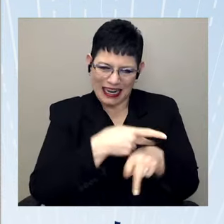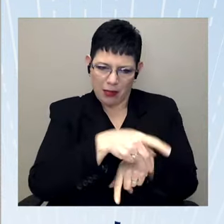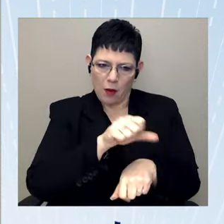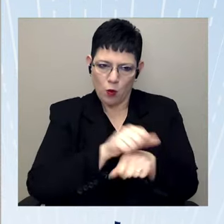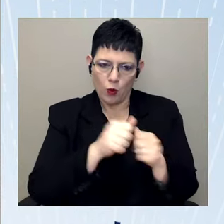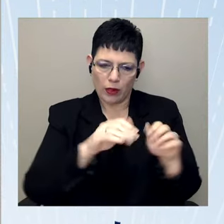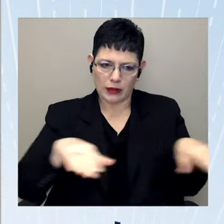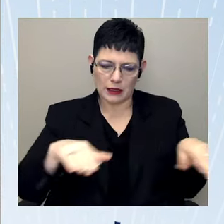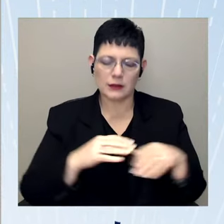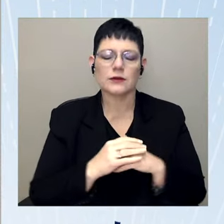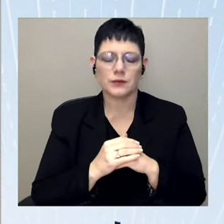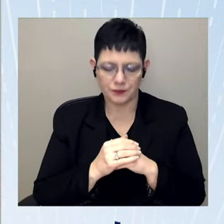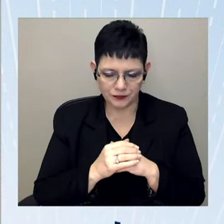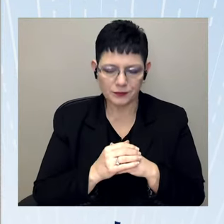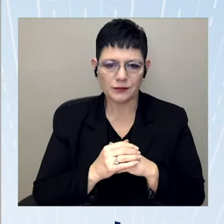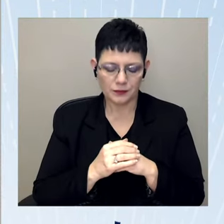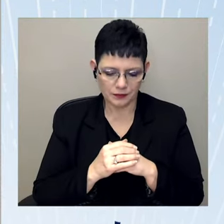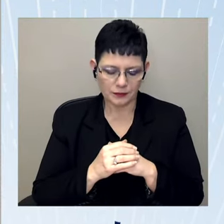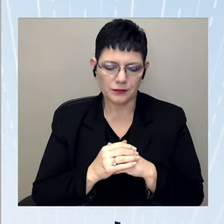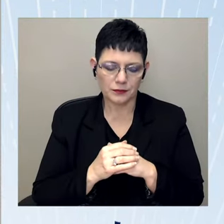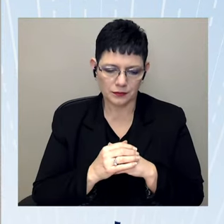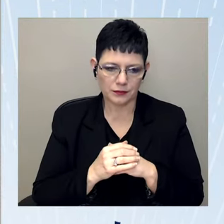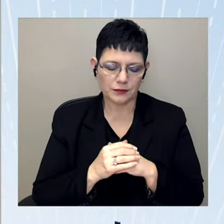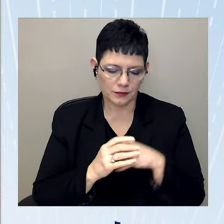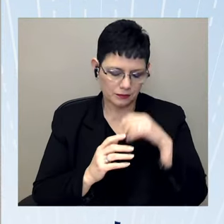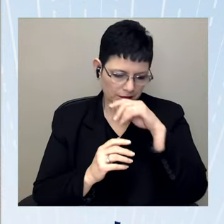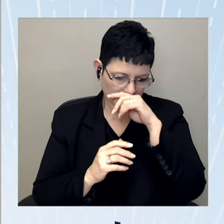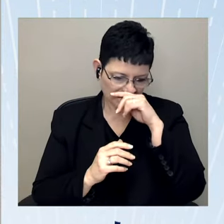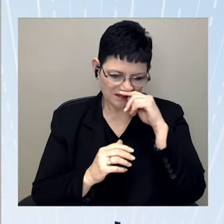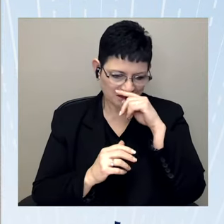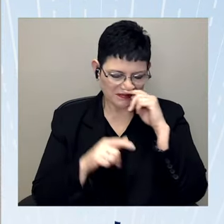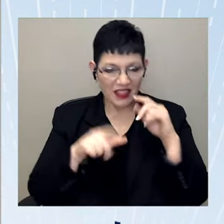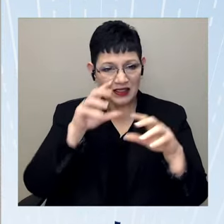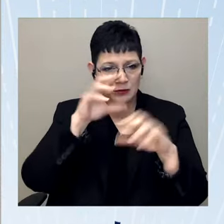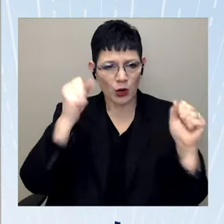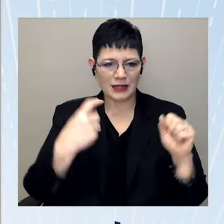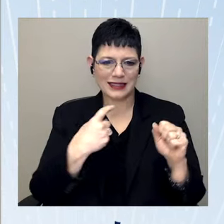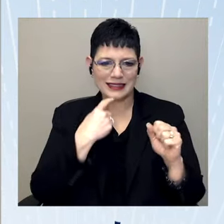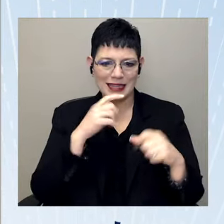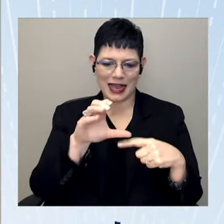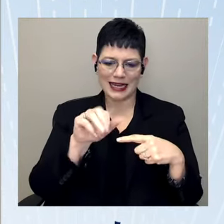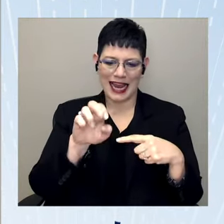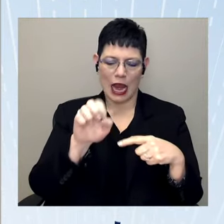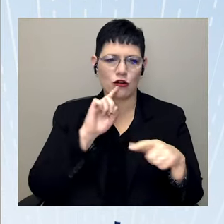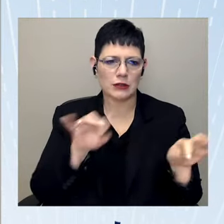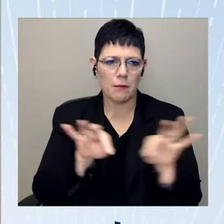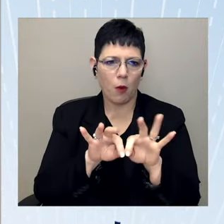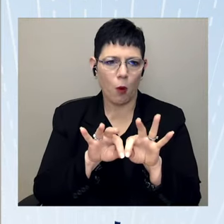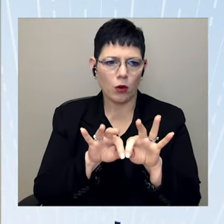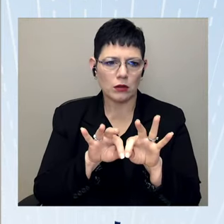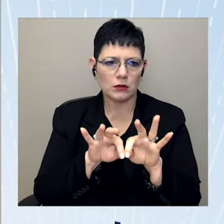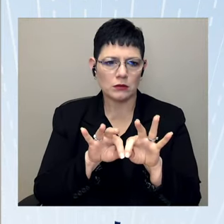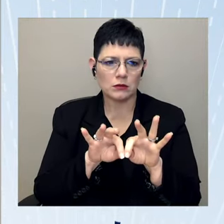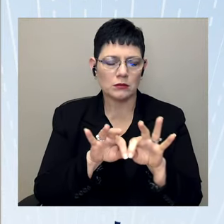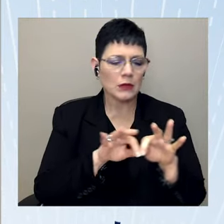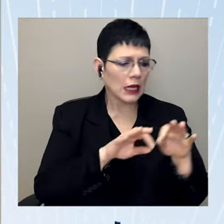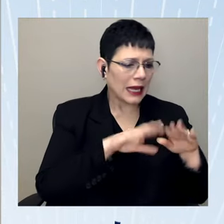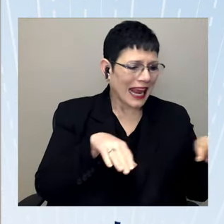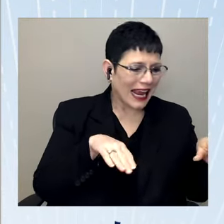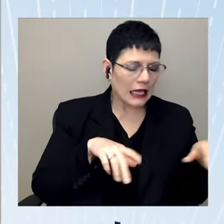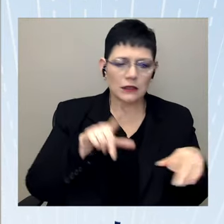This is a president who said care is important to all of us, and that includes in nursing homes. So guess what? He